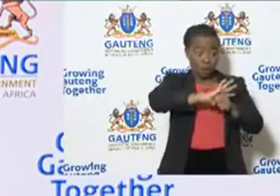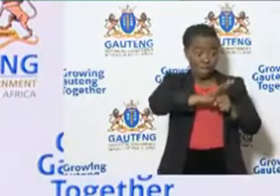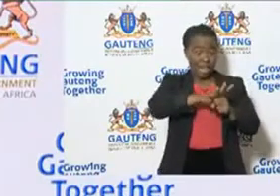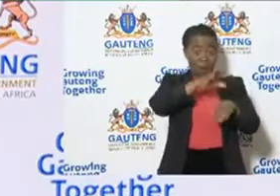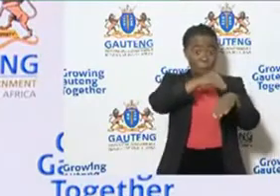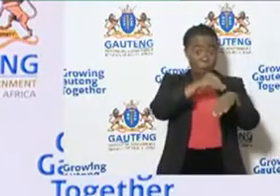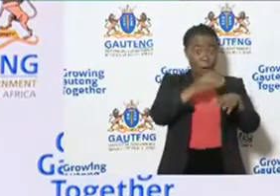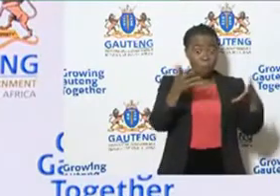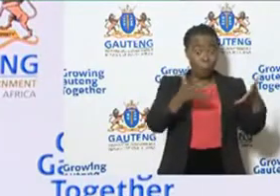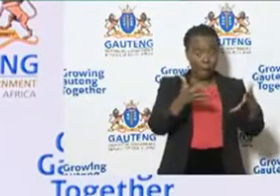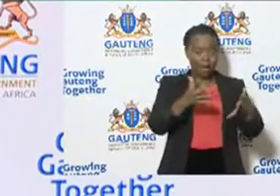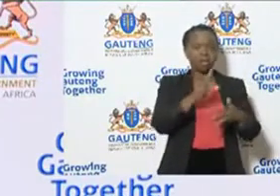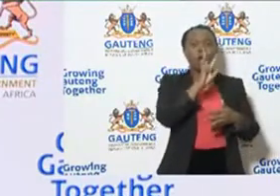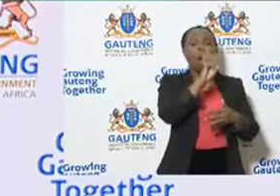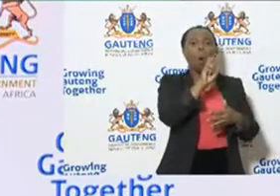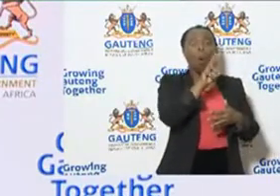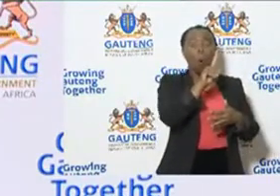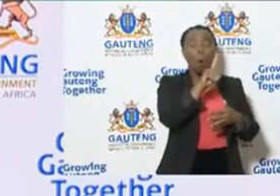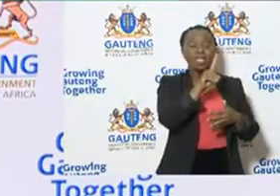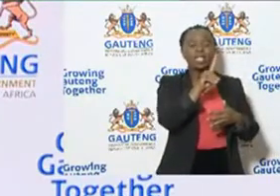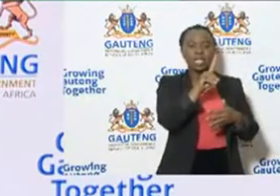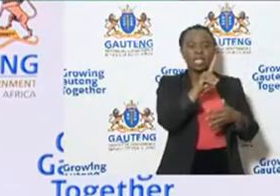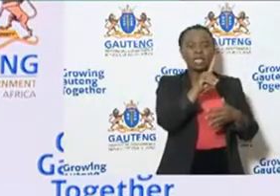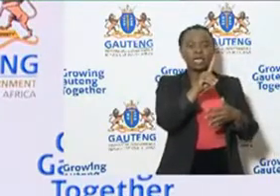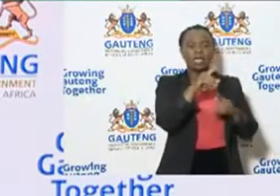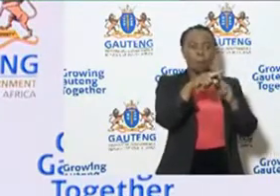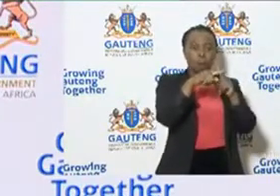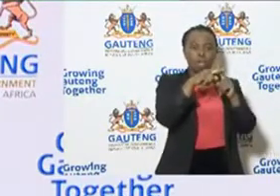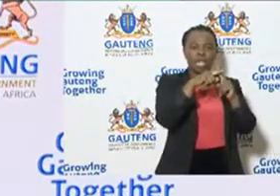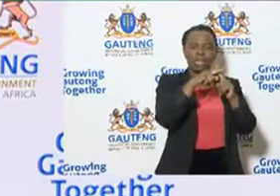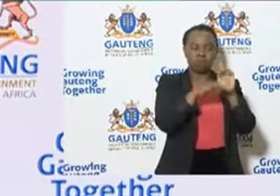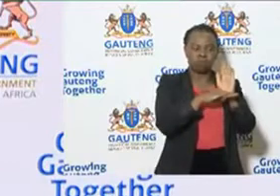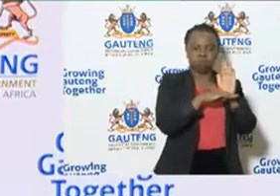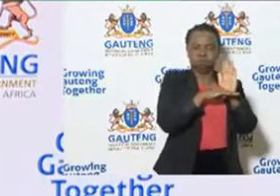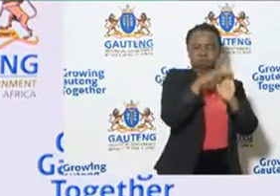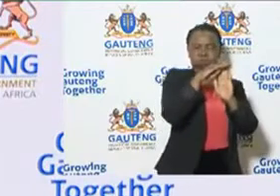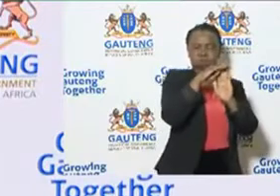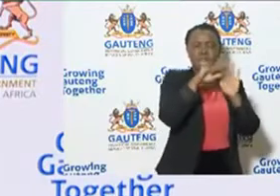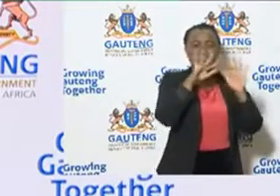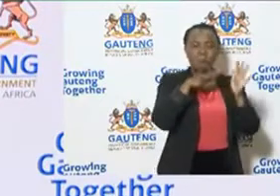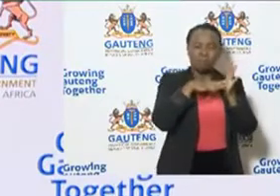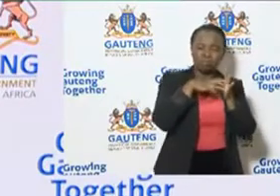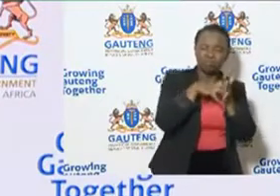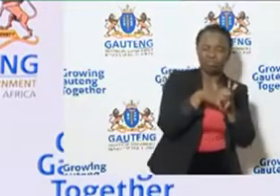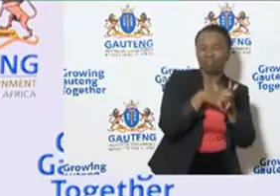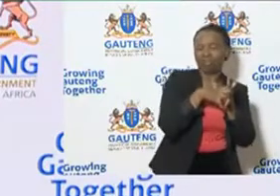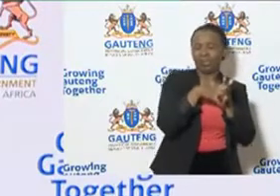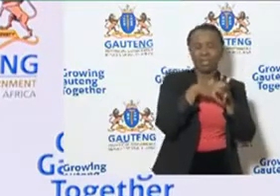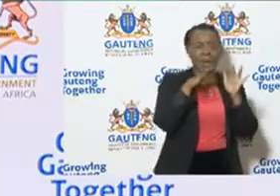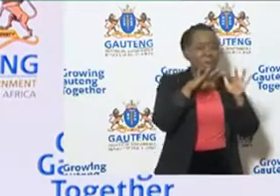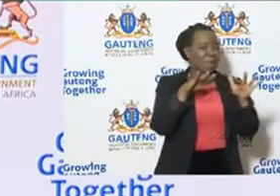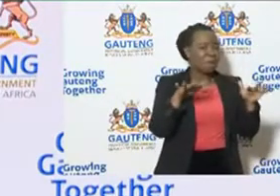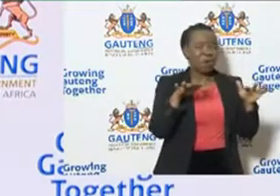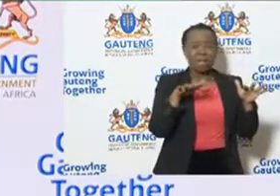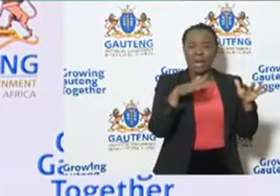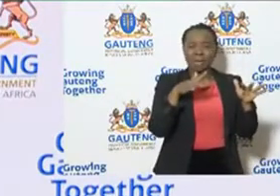A ward that has got more COVID-19 cases in an area of high vulnerability where many people don't work, where many